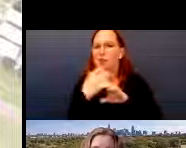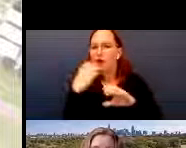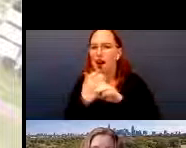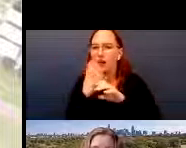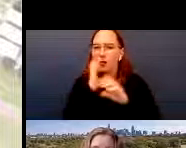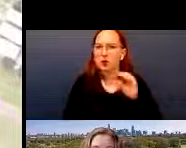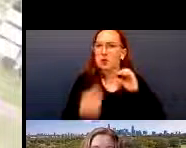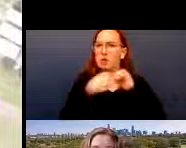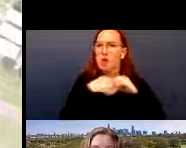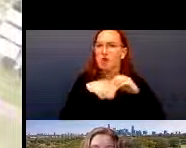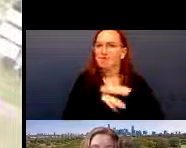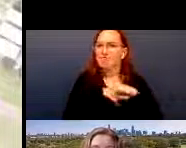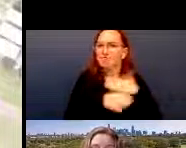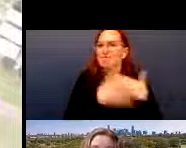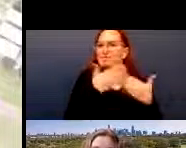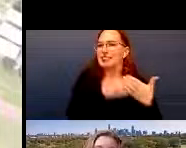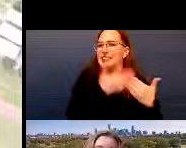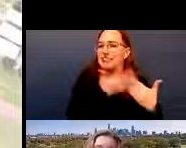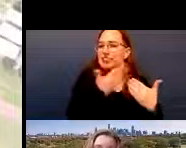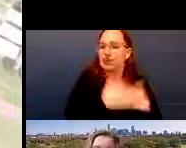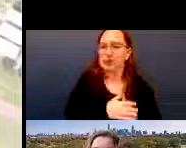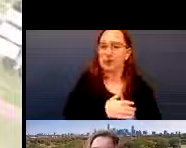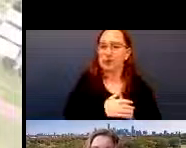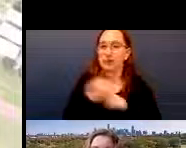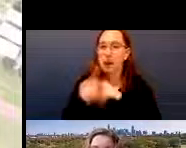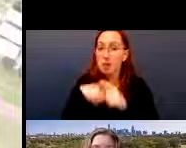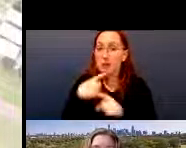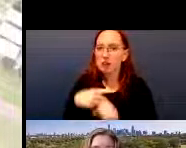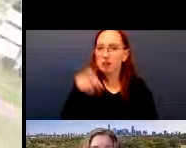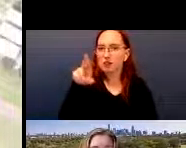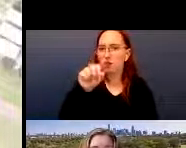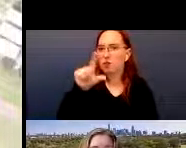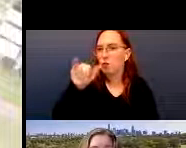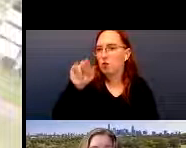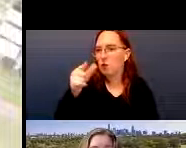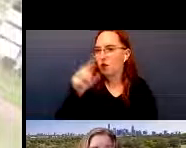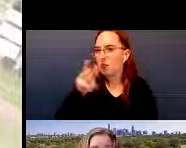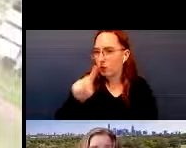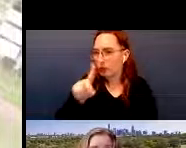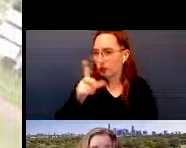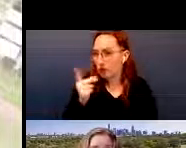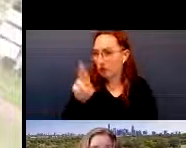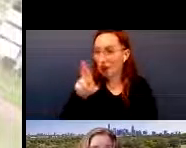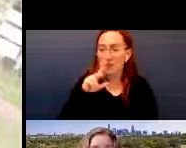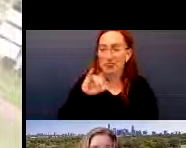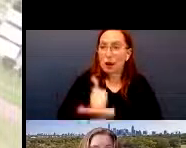see here, and a new trailhead off of Rollingwood Drive with improved parking.